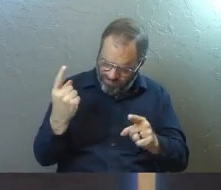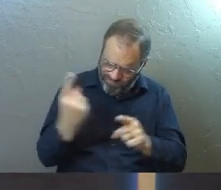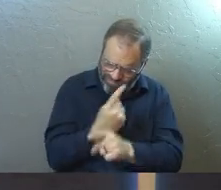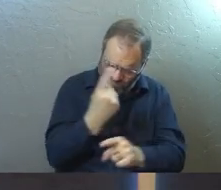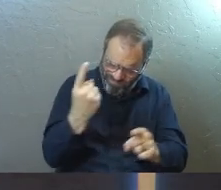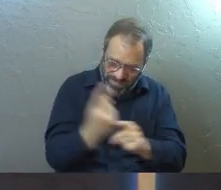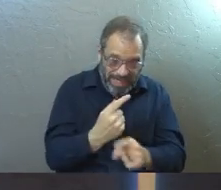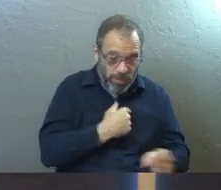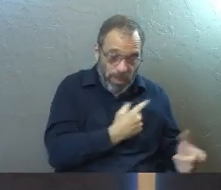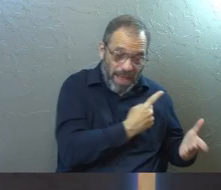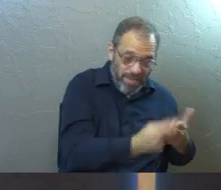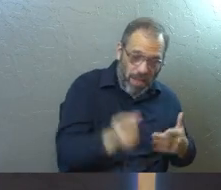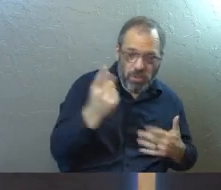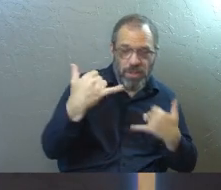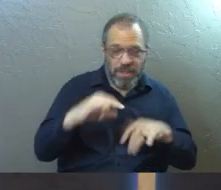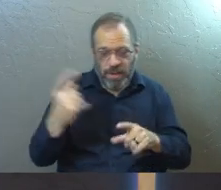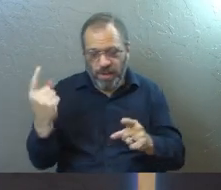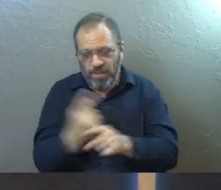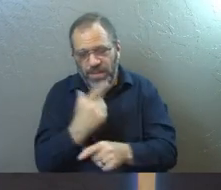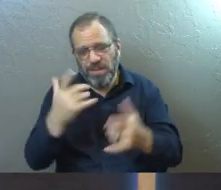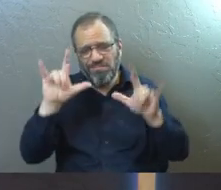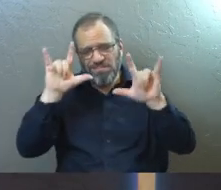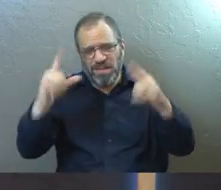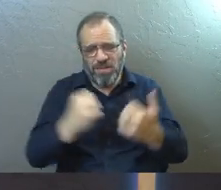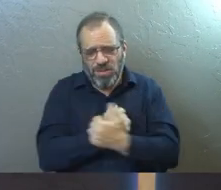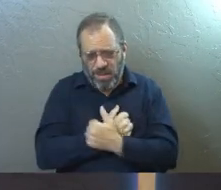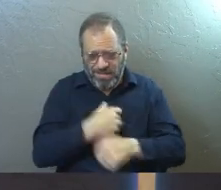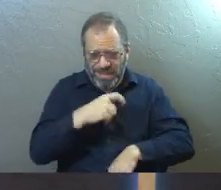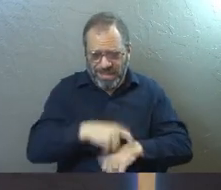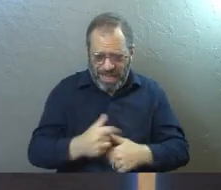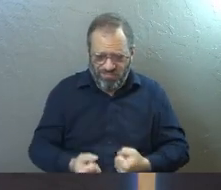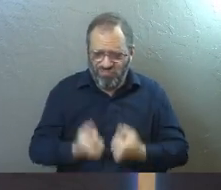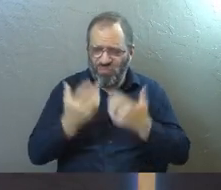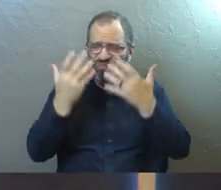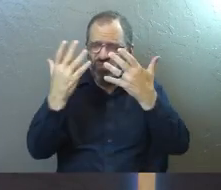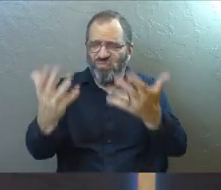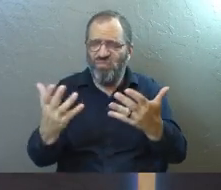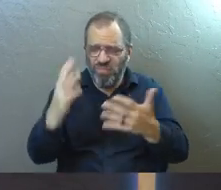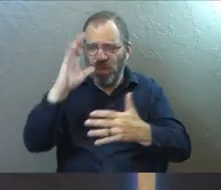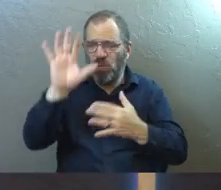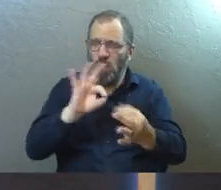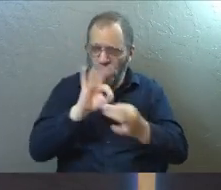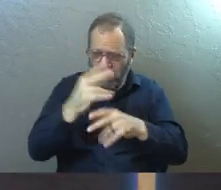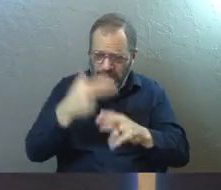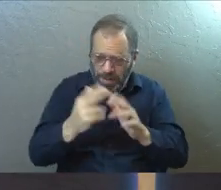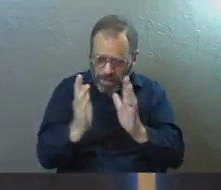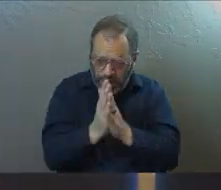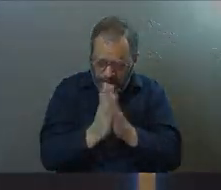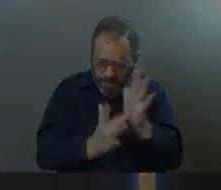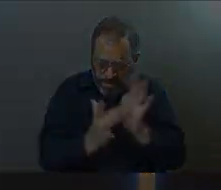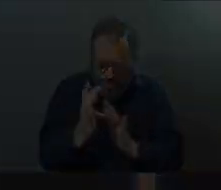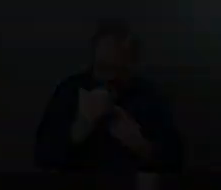even when we don't. We love you so much, and we surrender this all to you. It's in your perfect name we pray, Jesus. Amen.